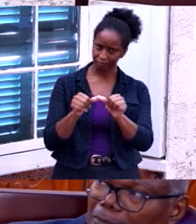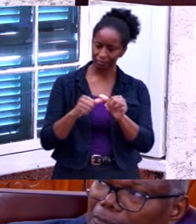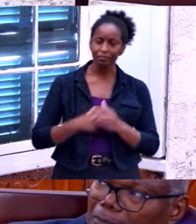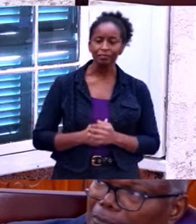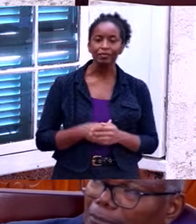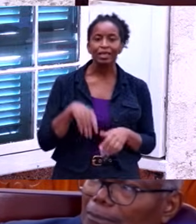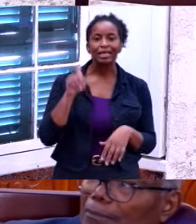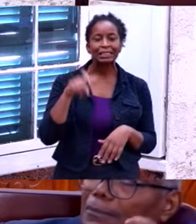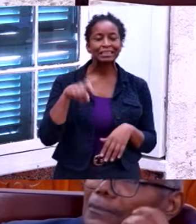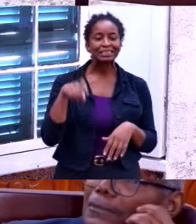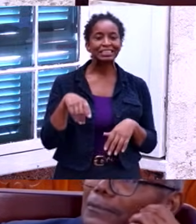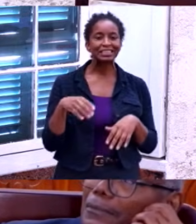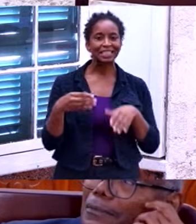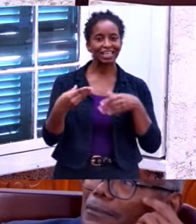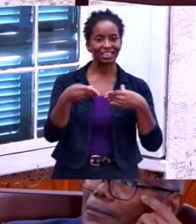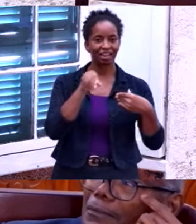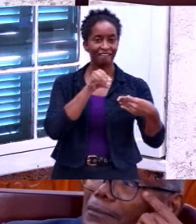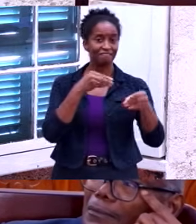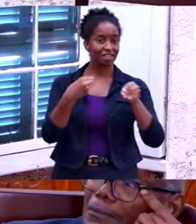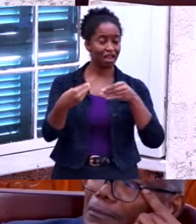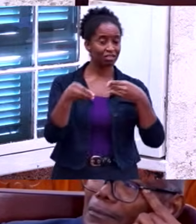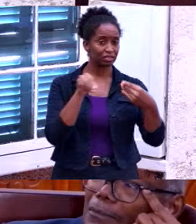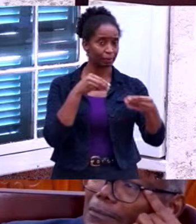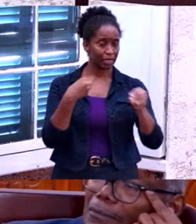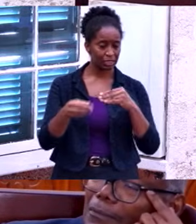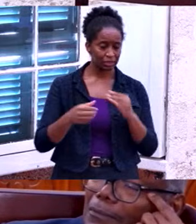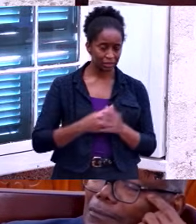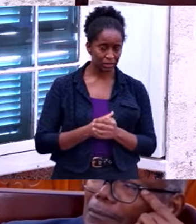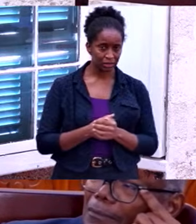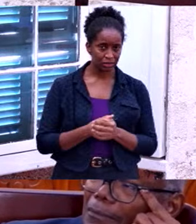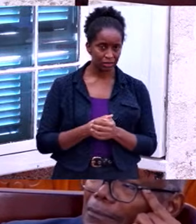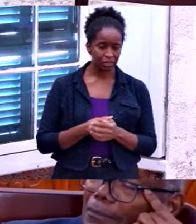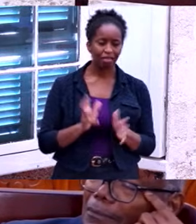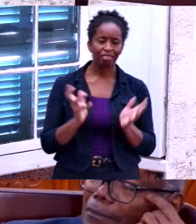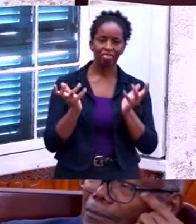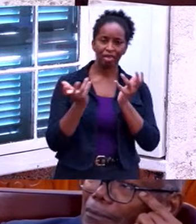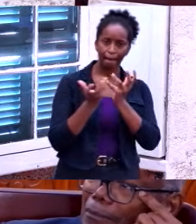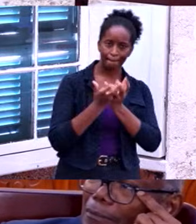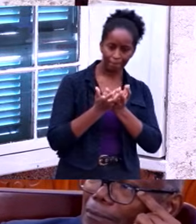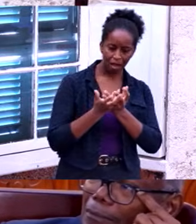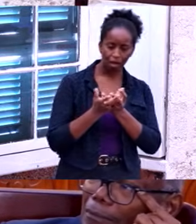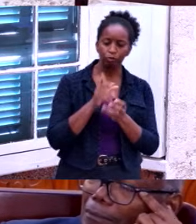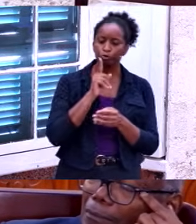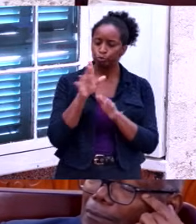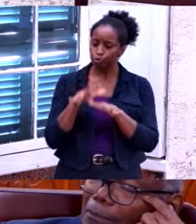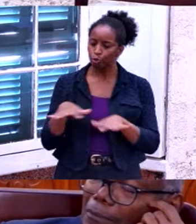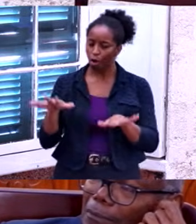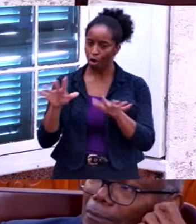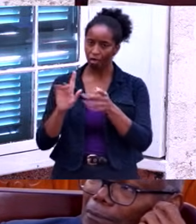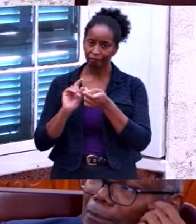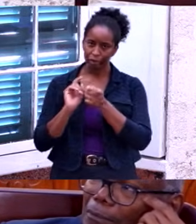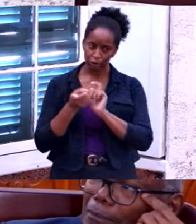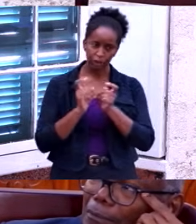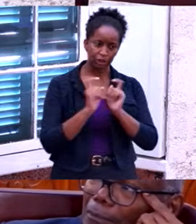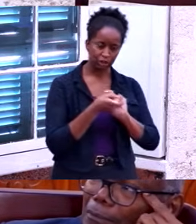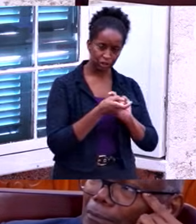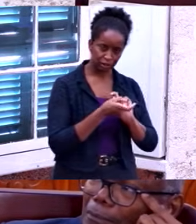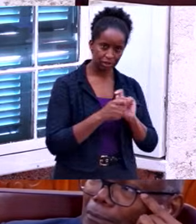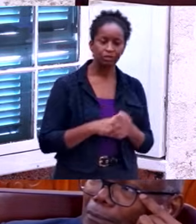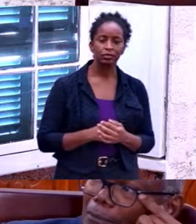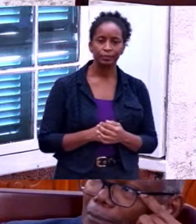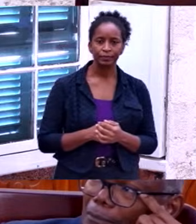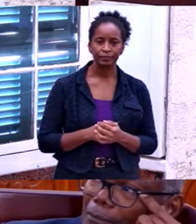flexibility which represents actual changes, both in terms of the appointing officer, in terms